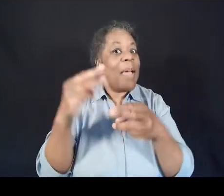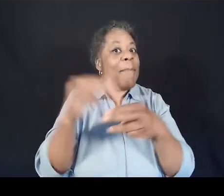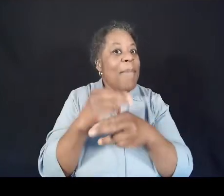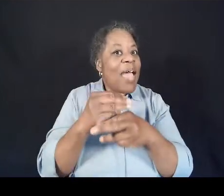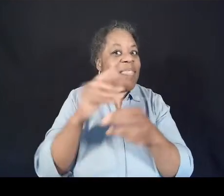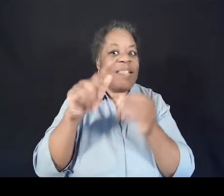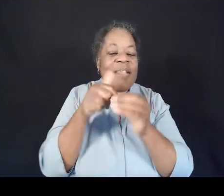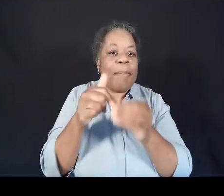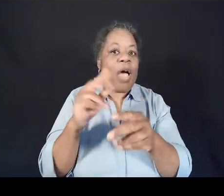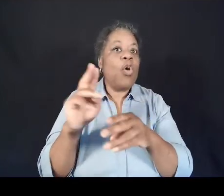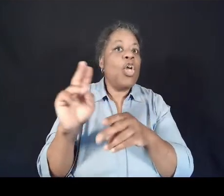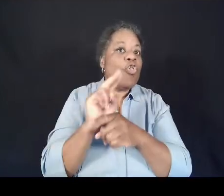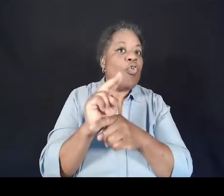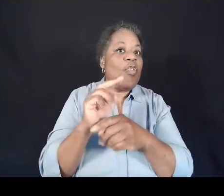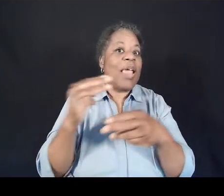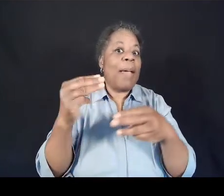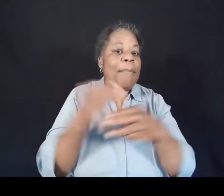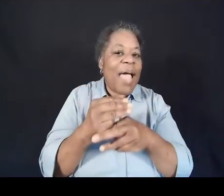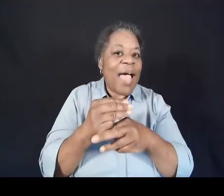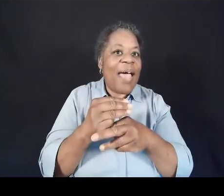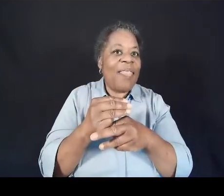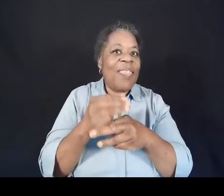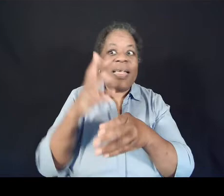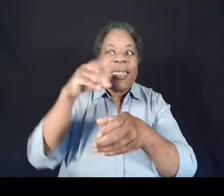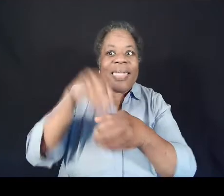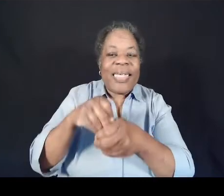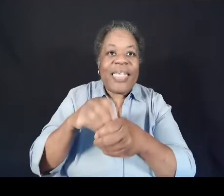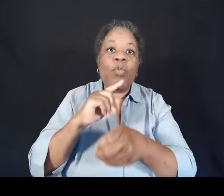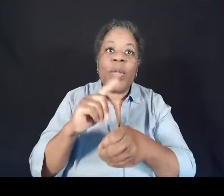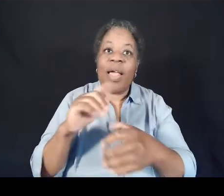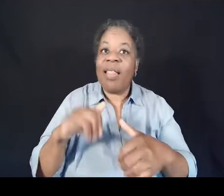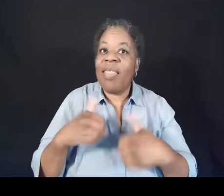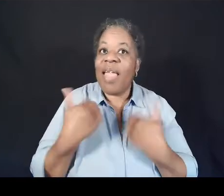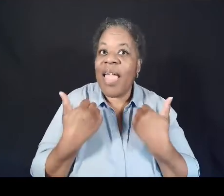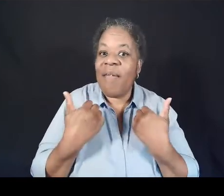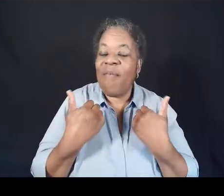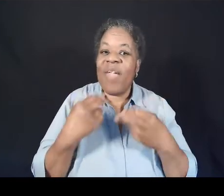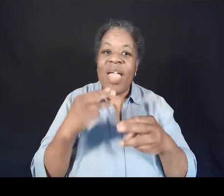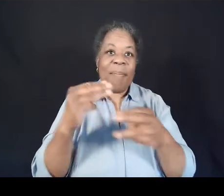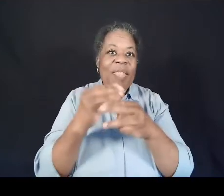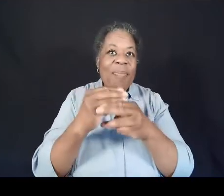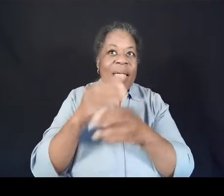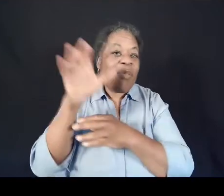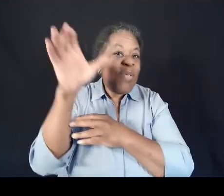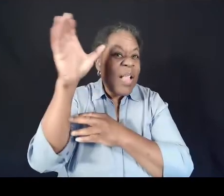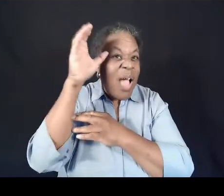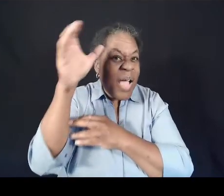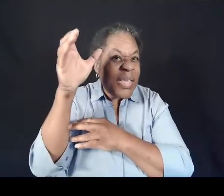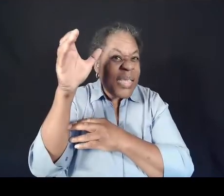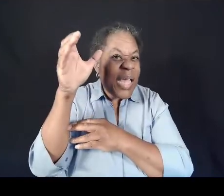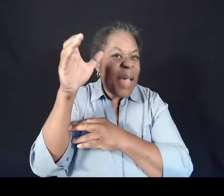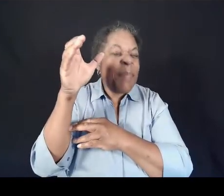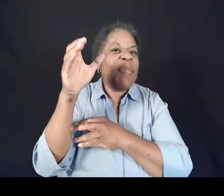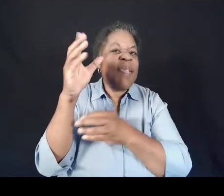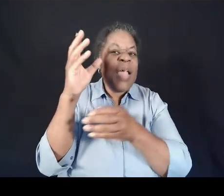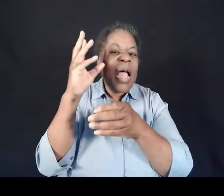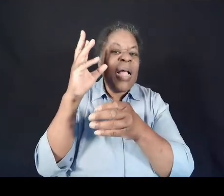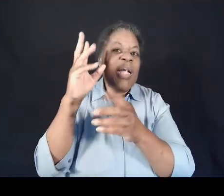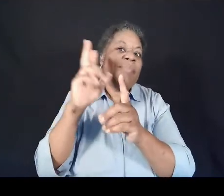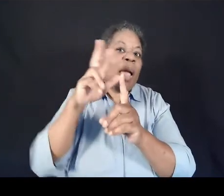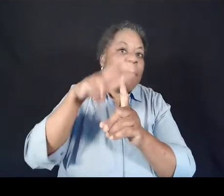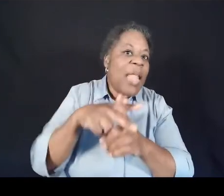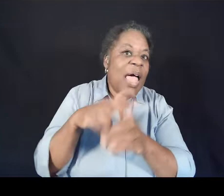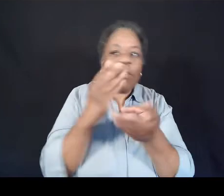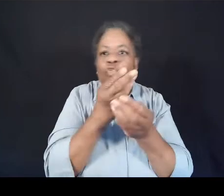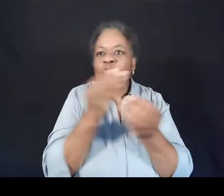in real life. Applying mathematical concepts to solving real problems in medicine